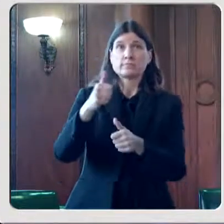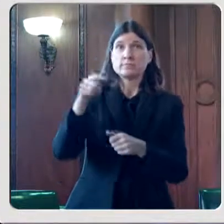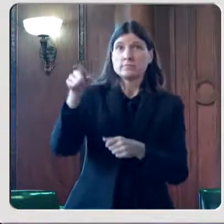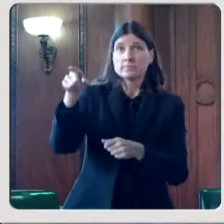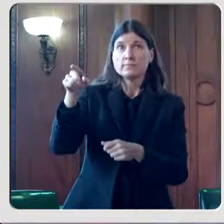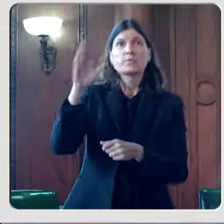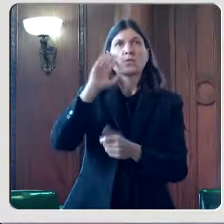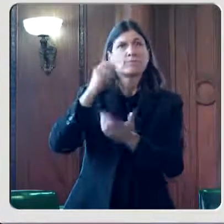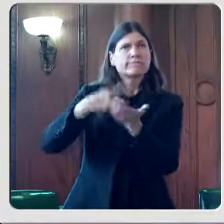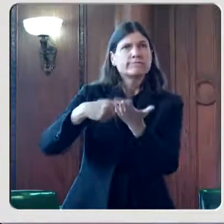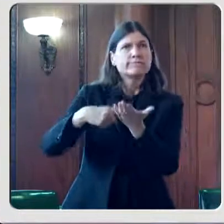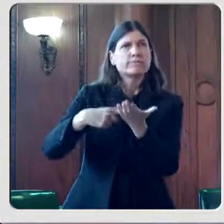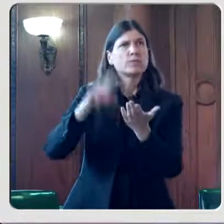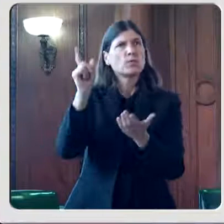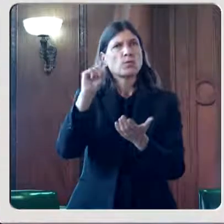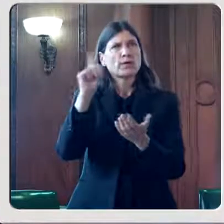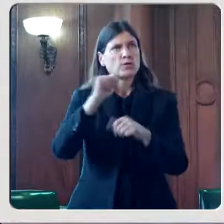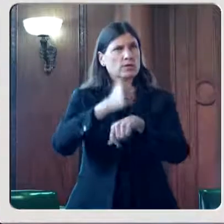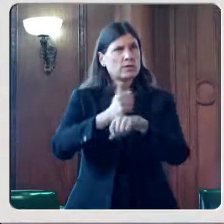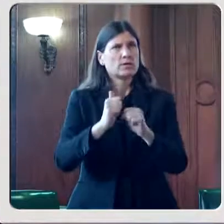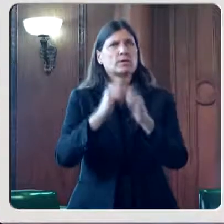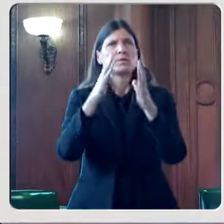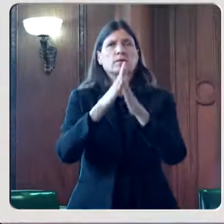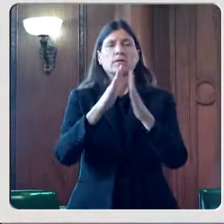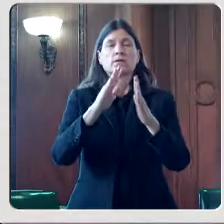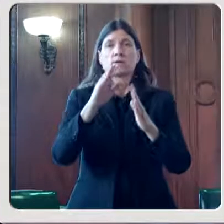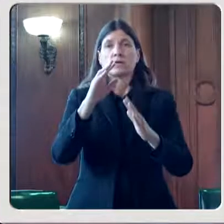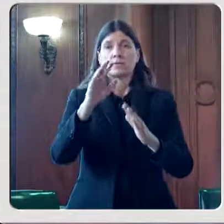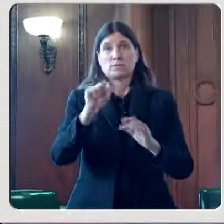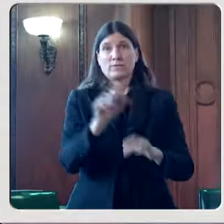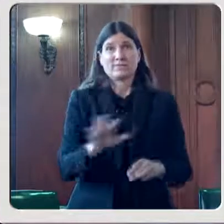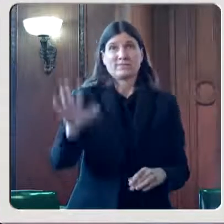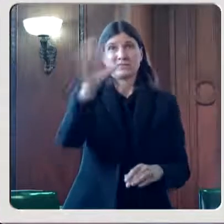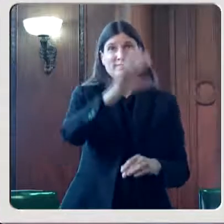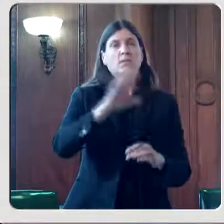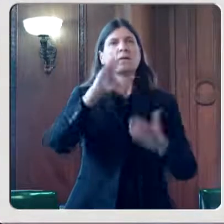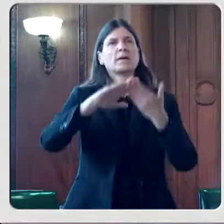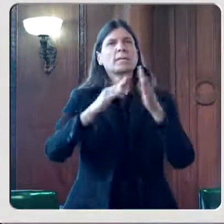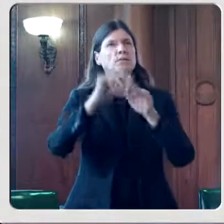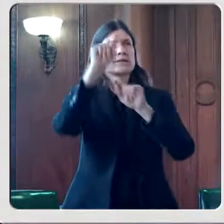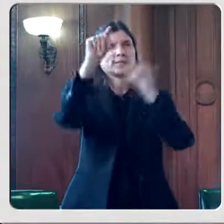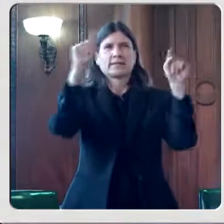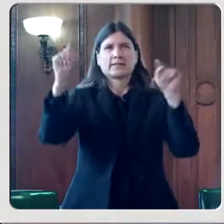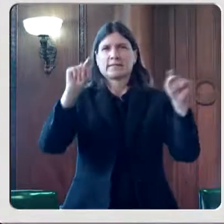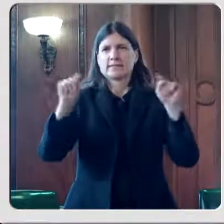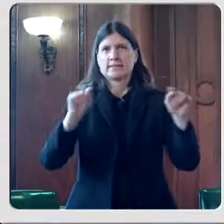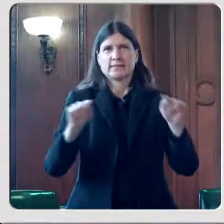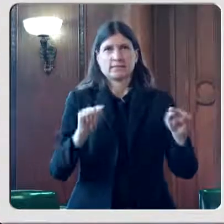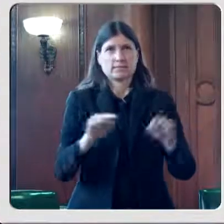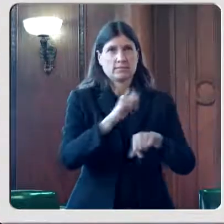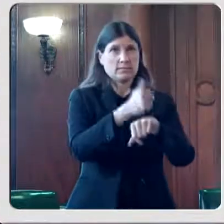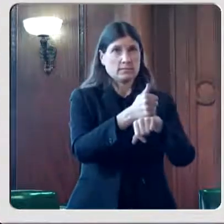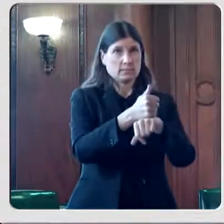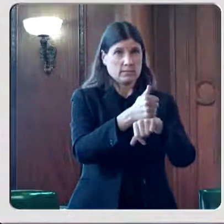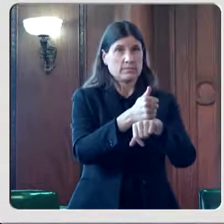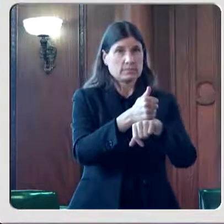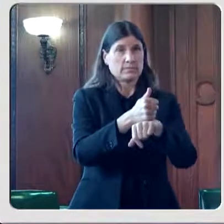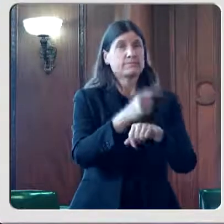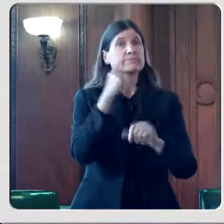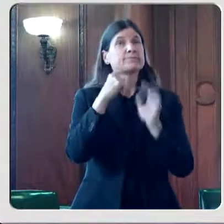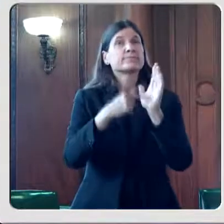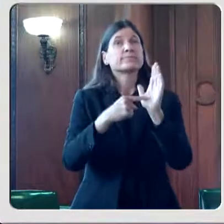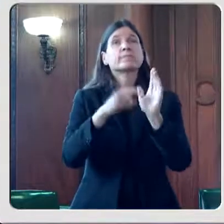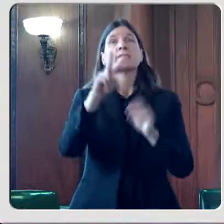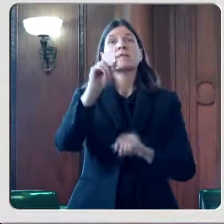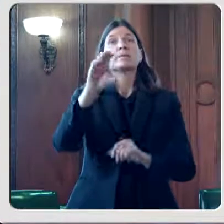week. Mason Square, Rebecca Johnson, Putnam Vocational Technical High School, and we're also, in